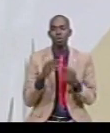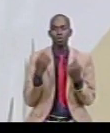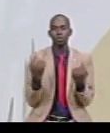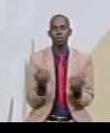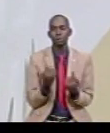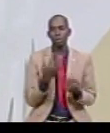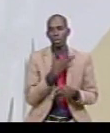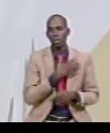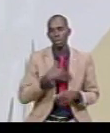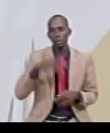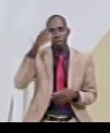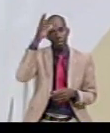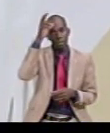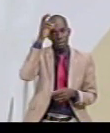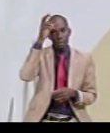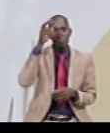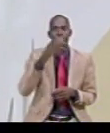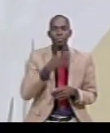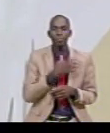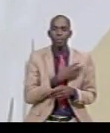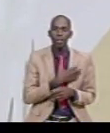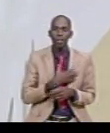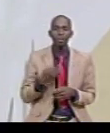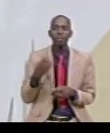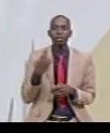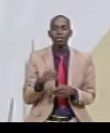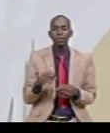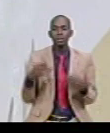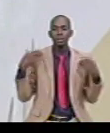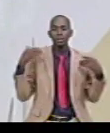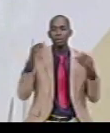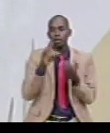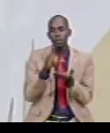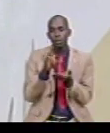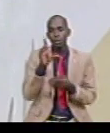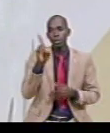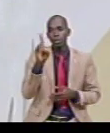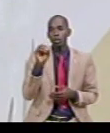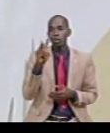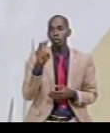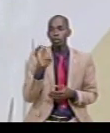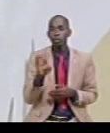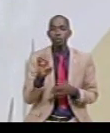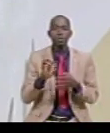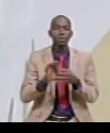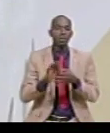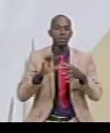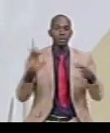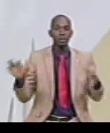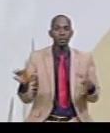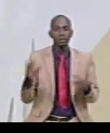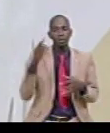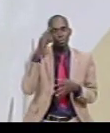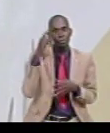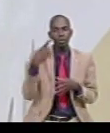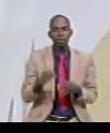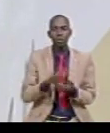Satan. We have a turtle dove killed, a turtle dove released for the cleansing of the leper, and